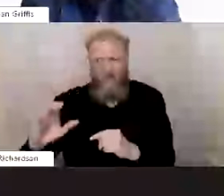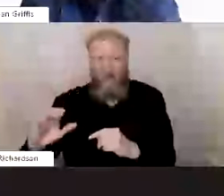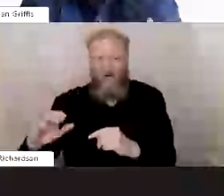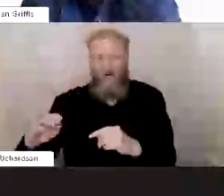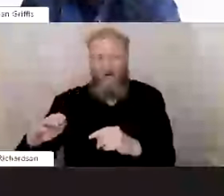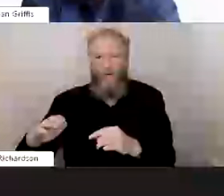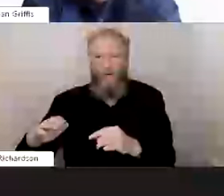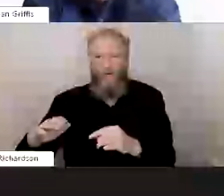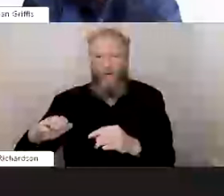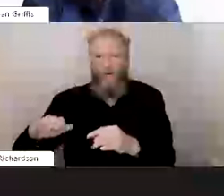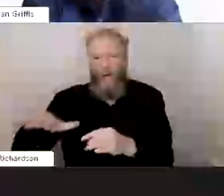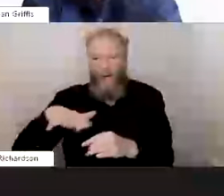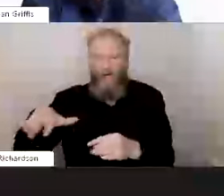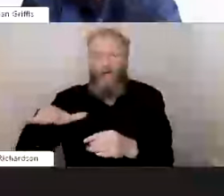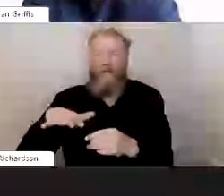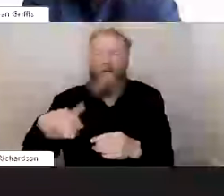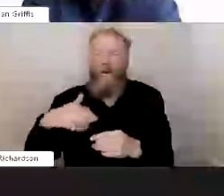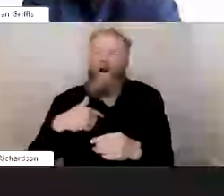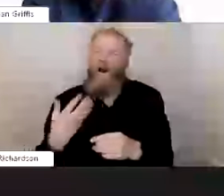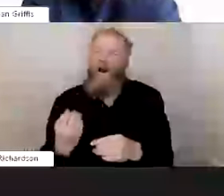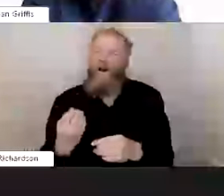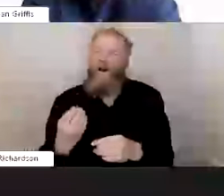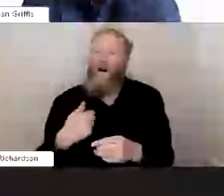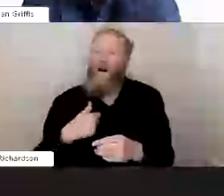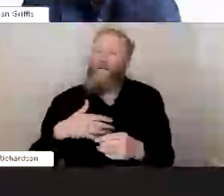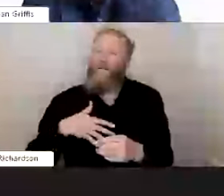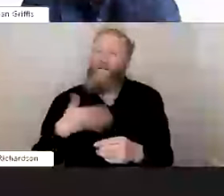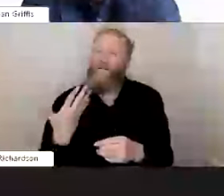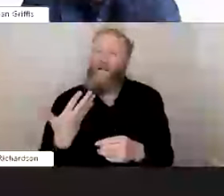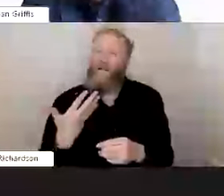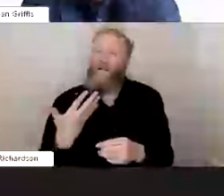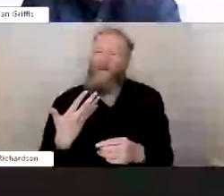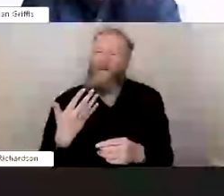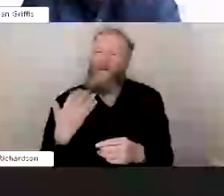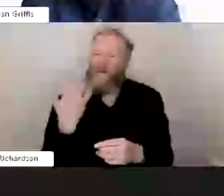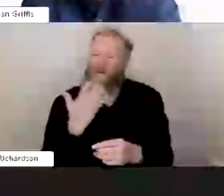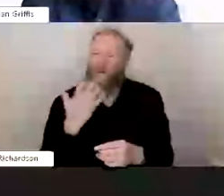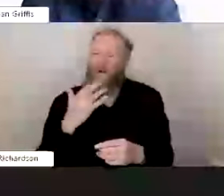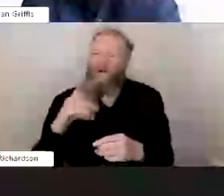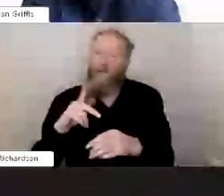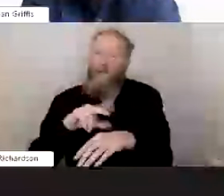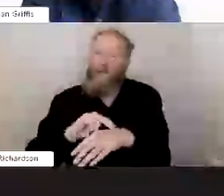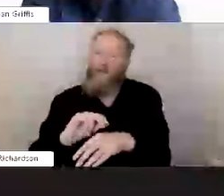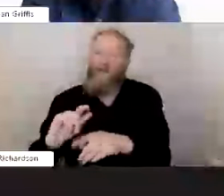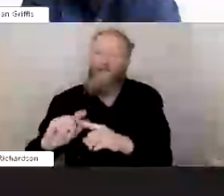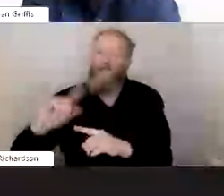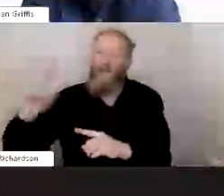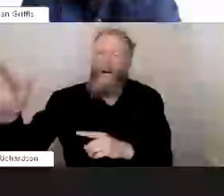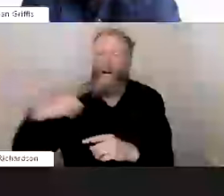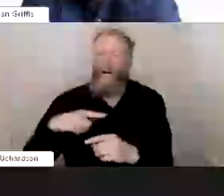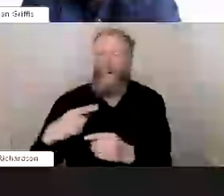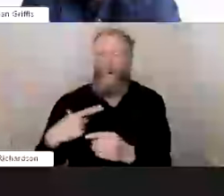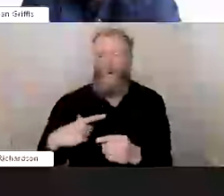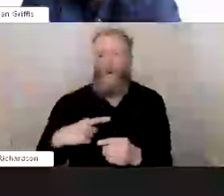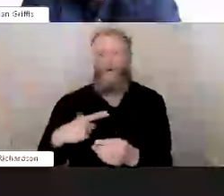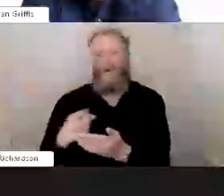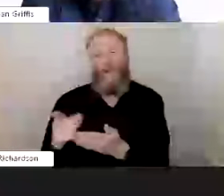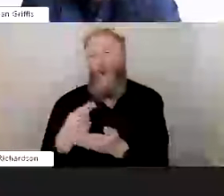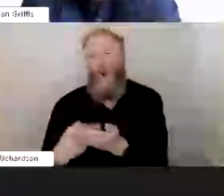some sympathy for police in regional remote communities in the sense that they are often the only service.